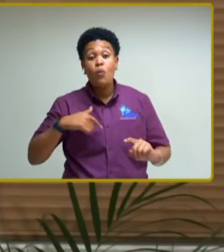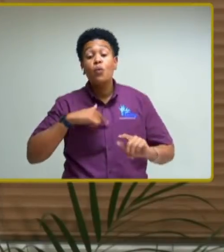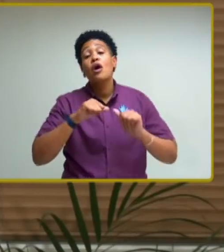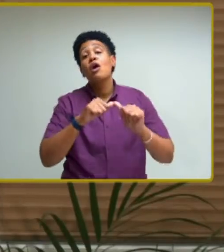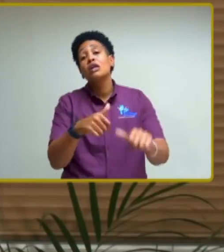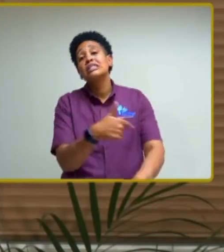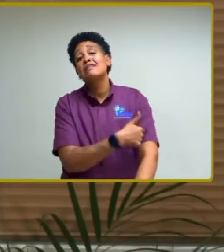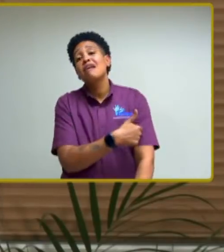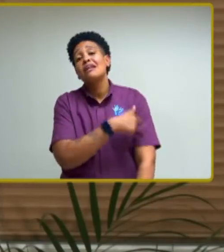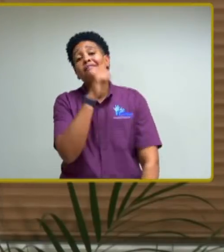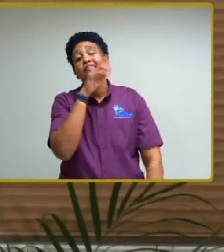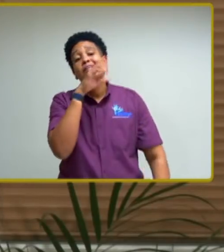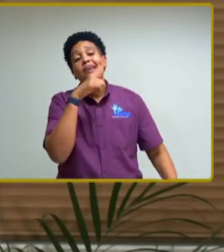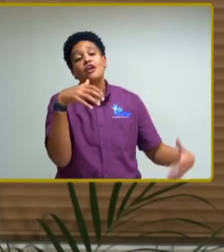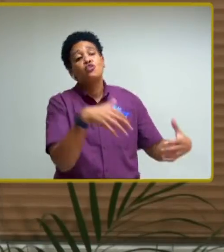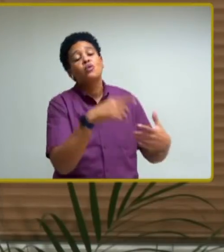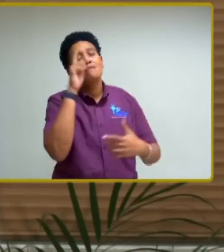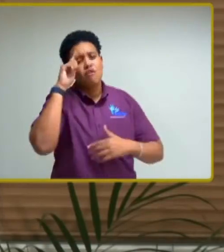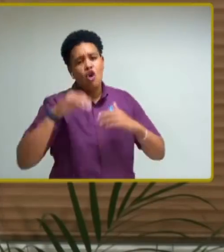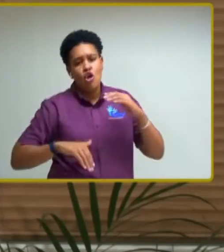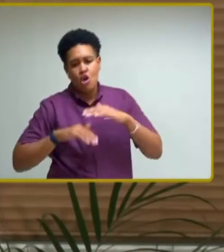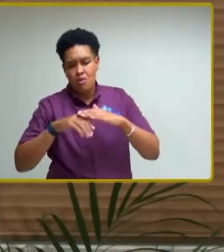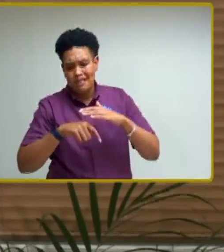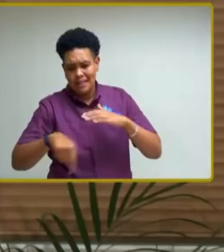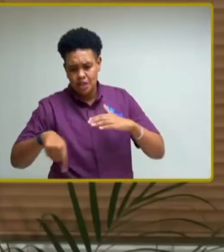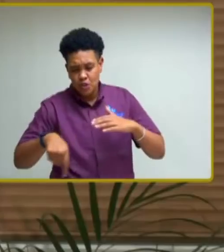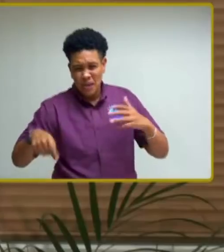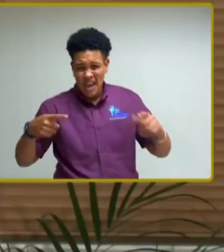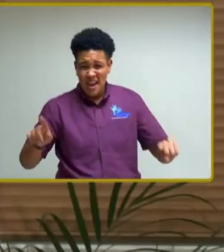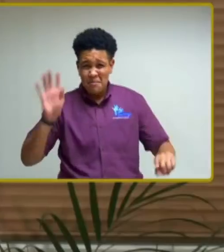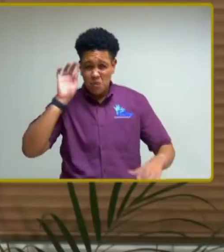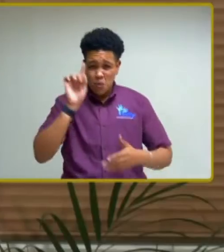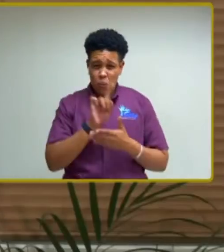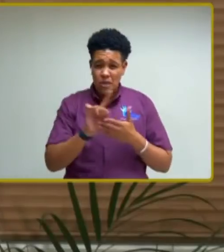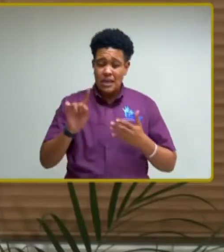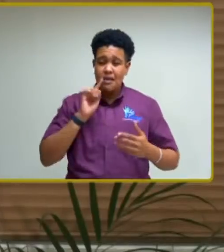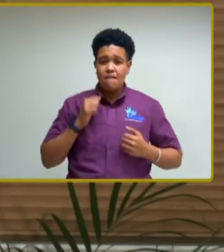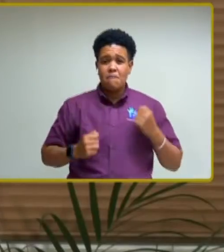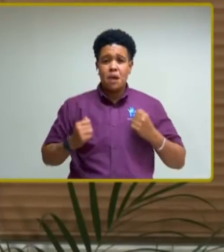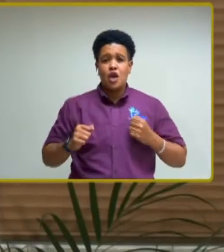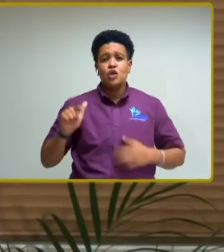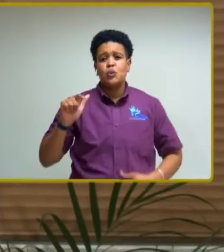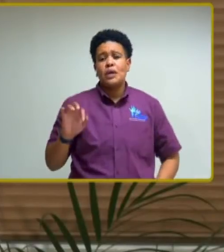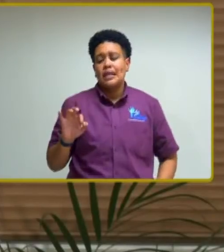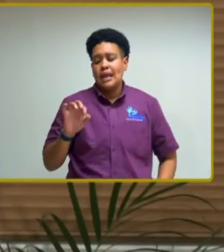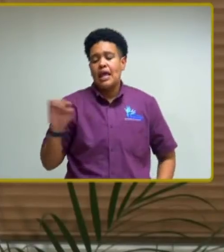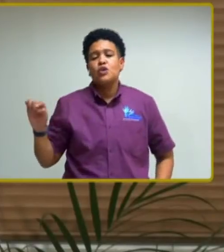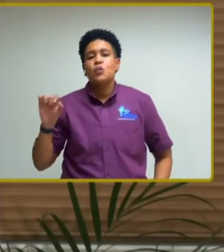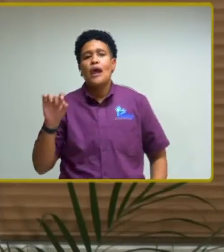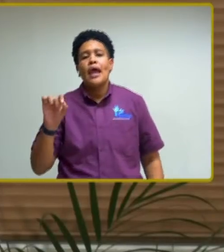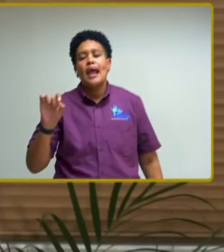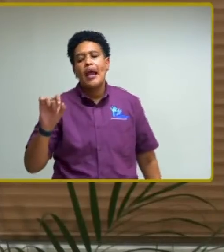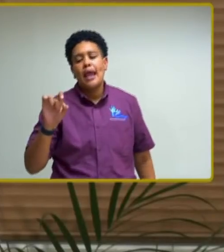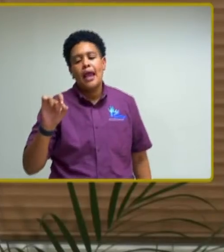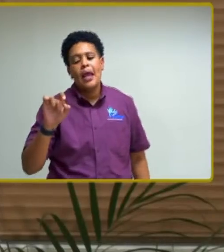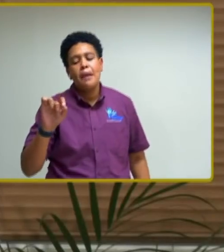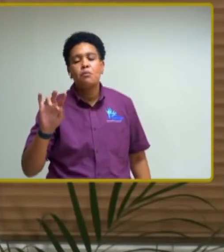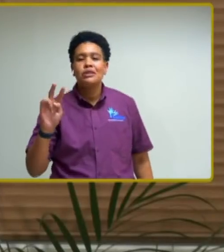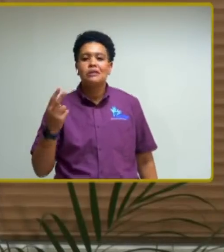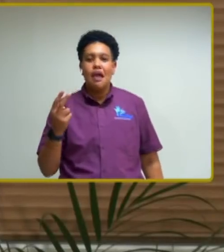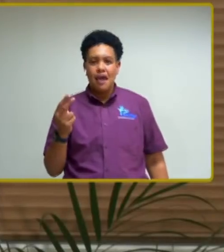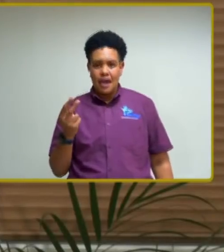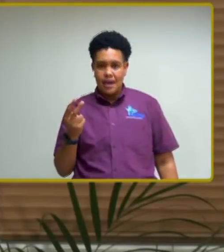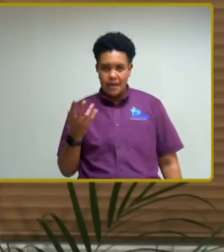for this age cohort for the upcoming week. That is the week of March 29th to April